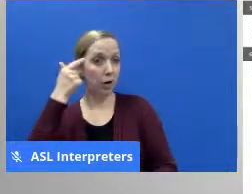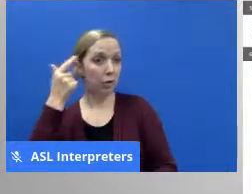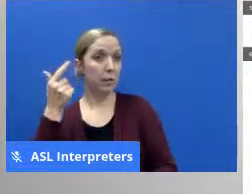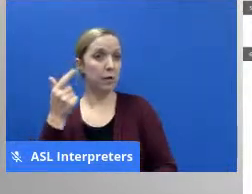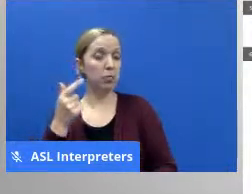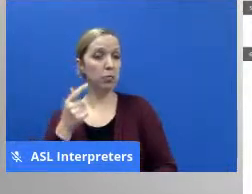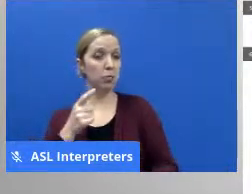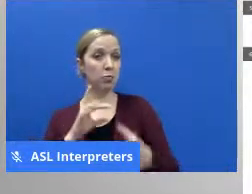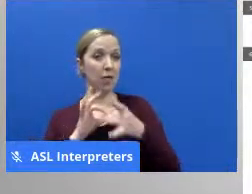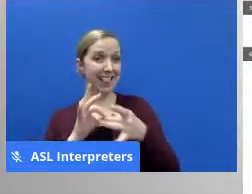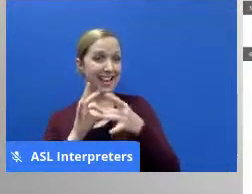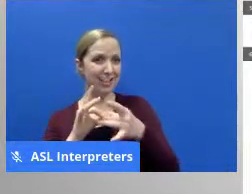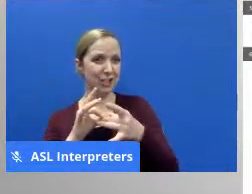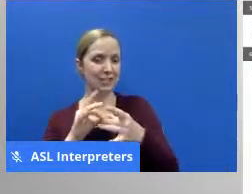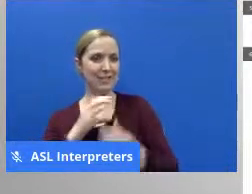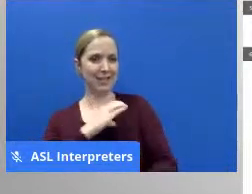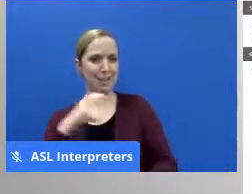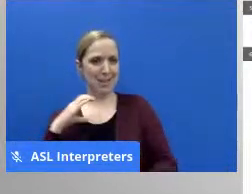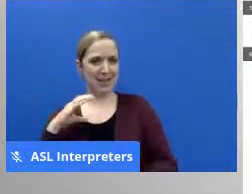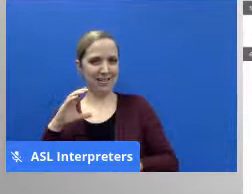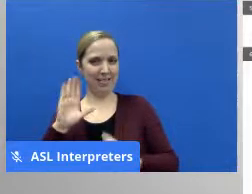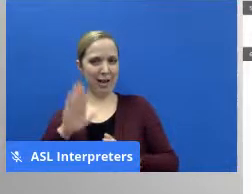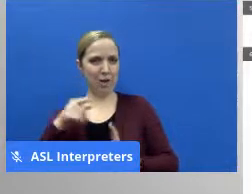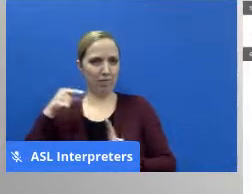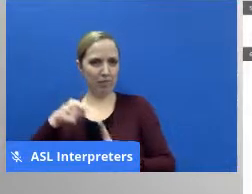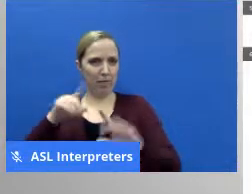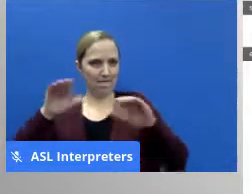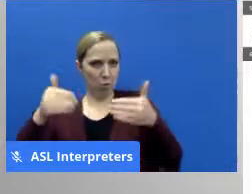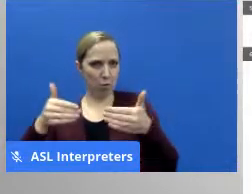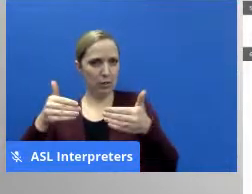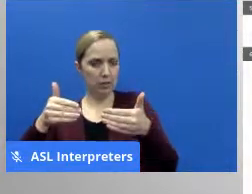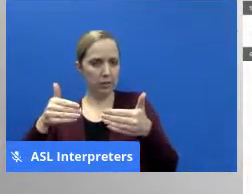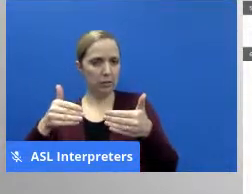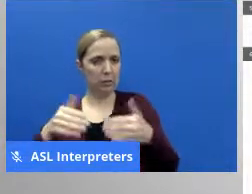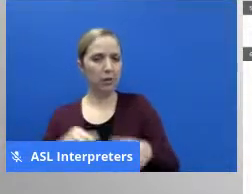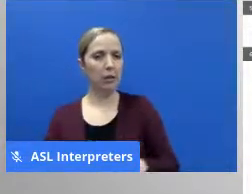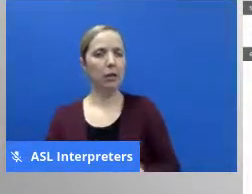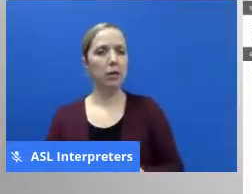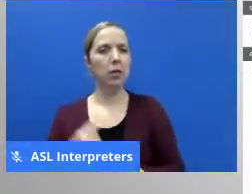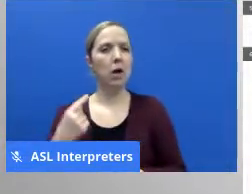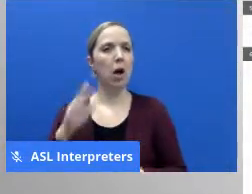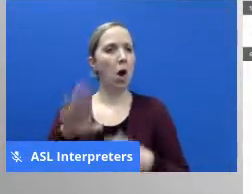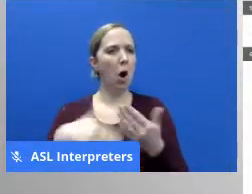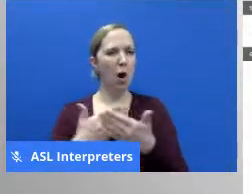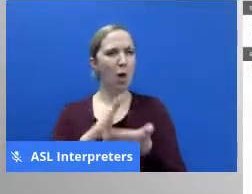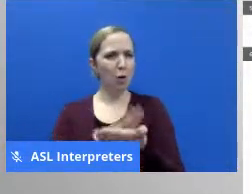because I feel like that all school boards need to keep up with